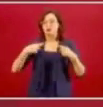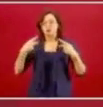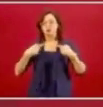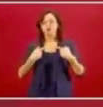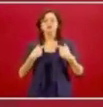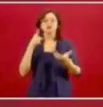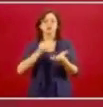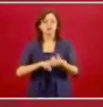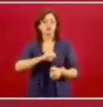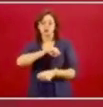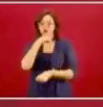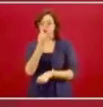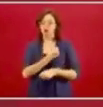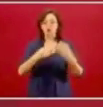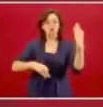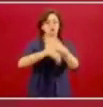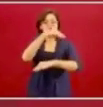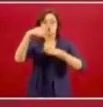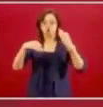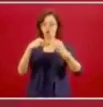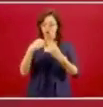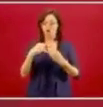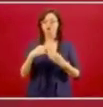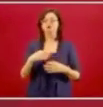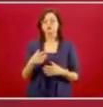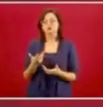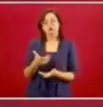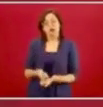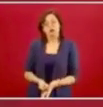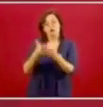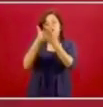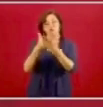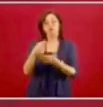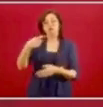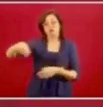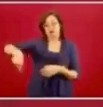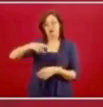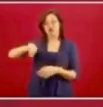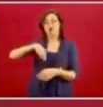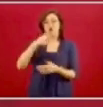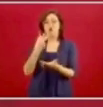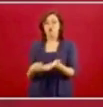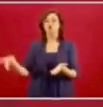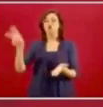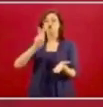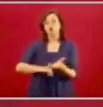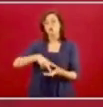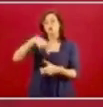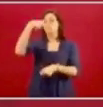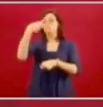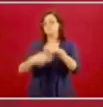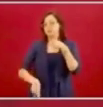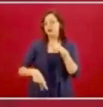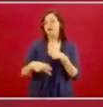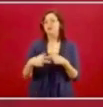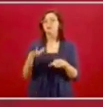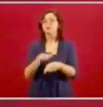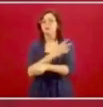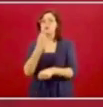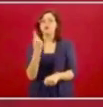health professionals, they deserve special recognition because they're playing a major role, and they